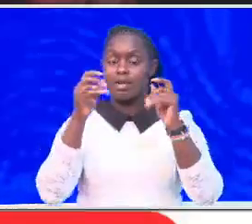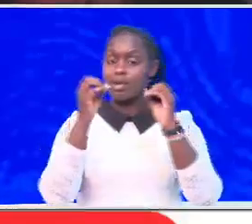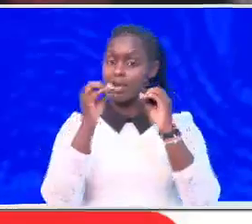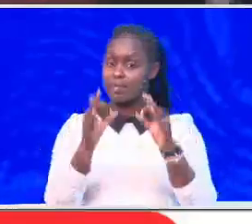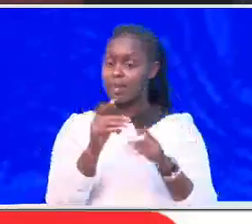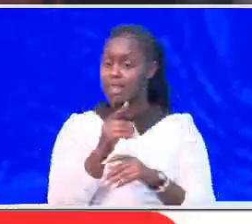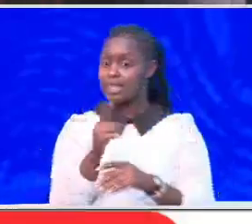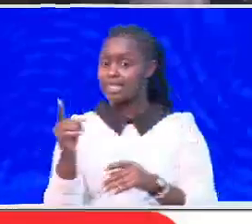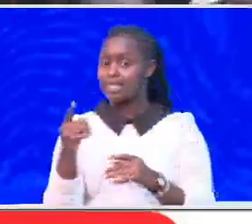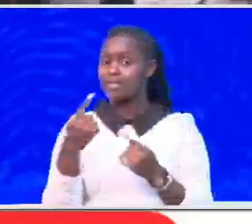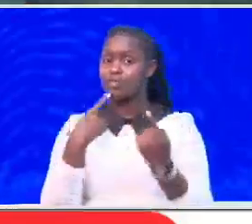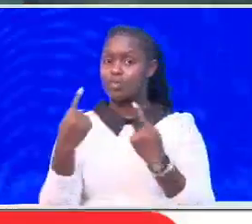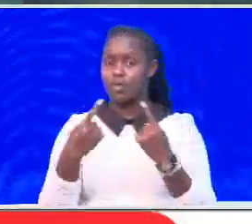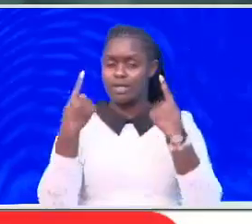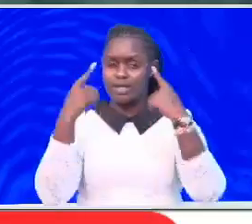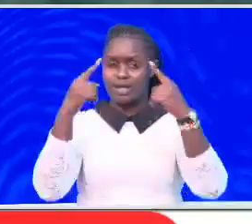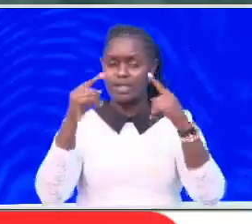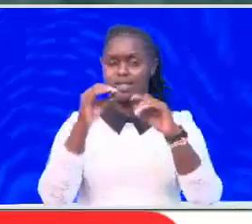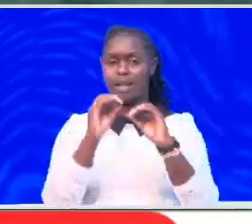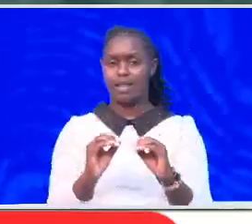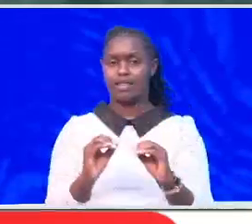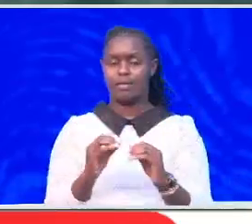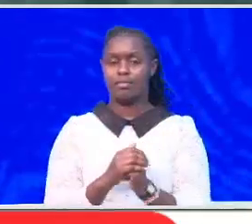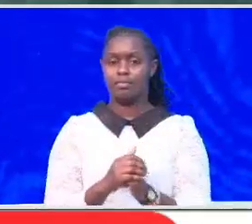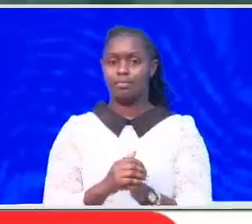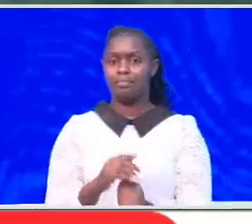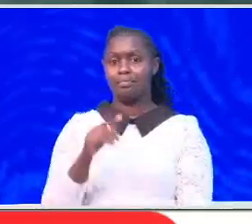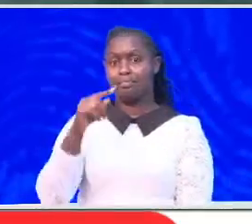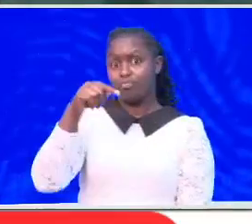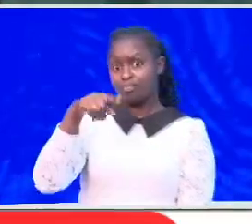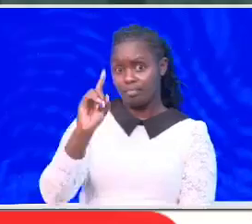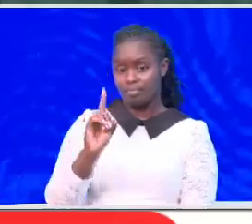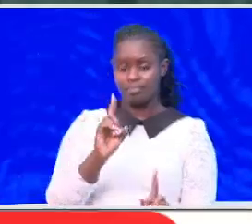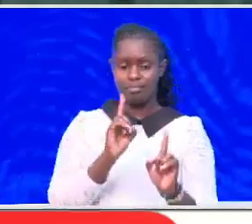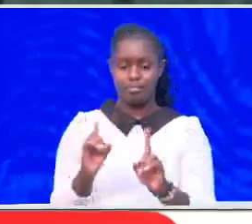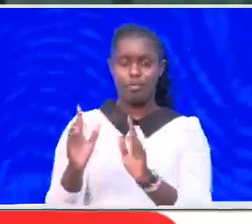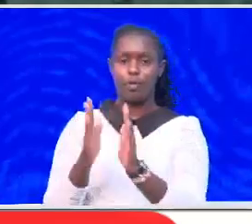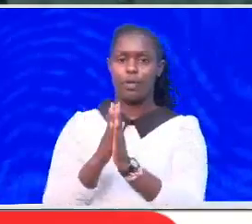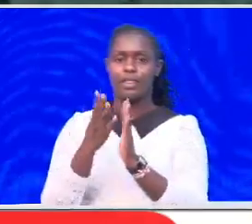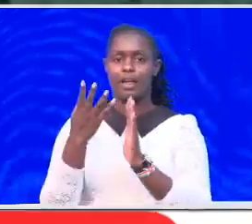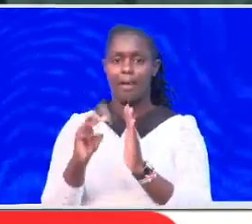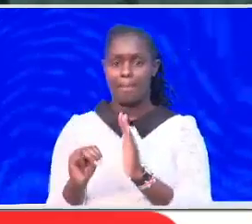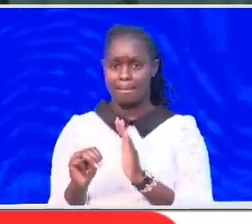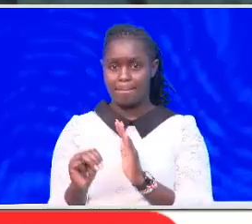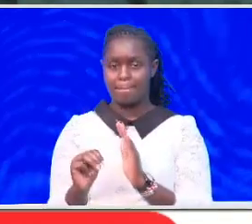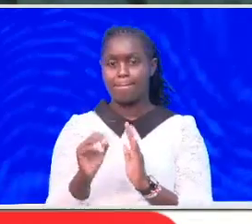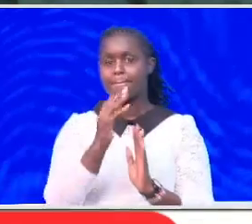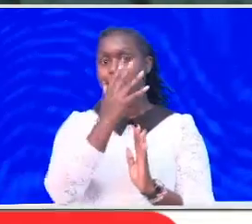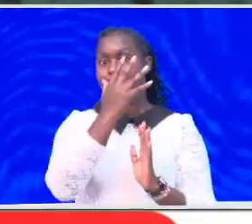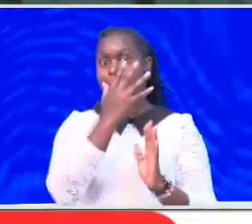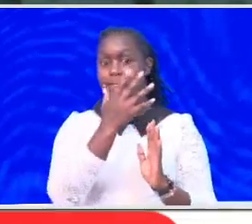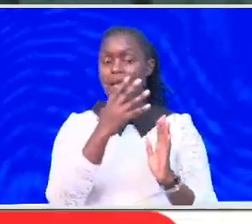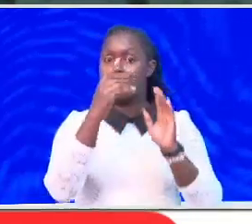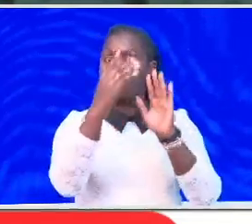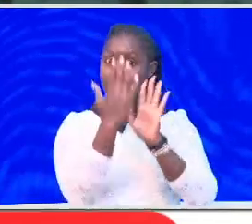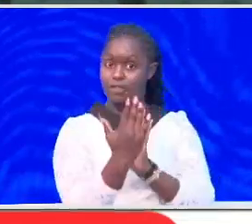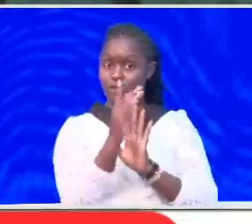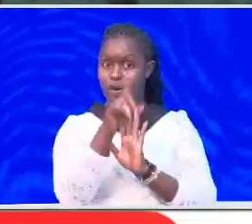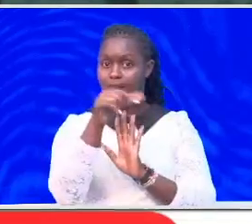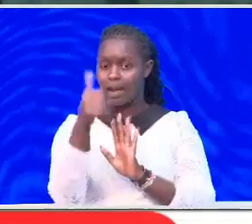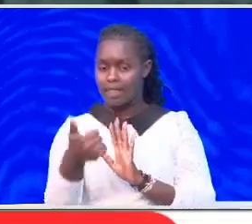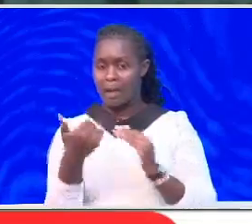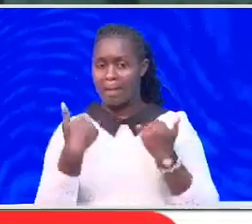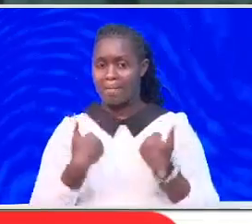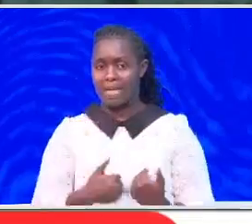to yield any fruits. Kwa hivyo wewe kaa na yeye, man to man, mundu ku mundu, na mimi na